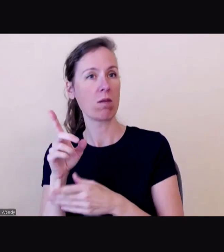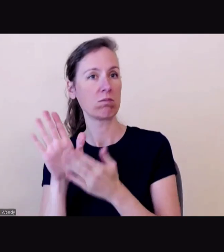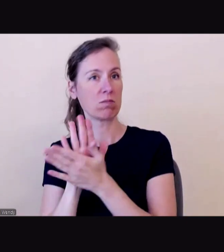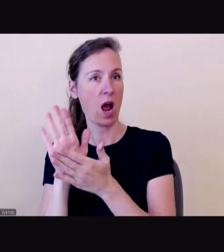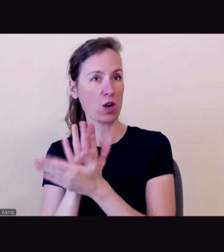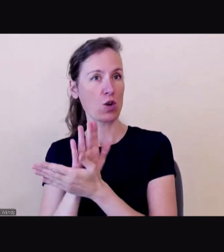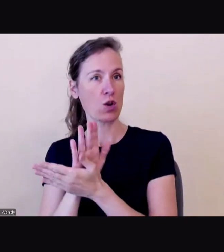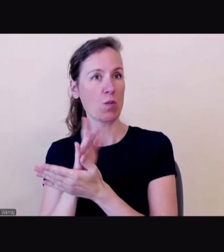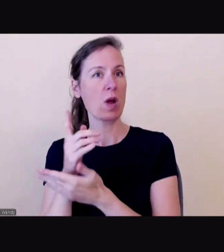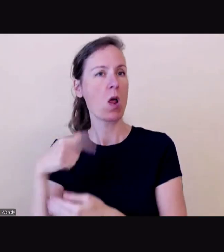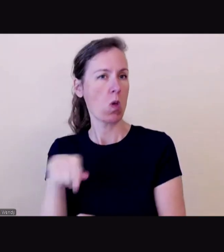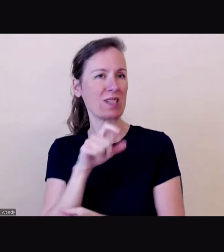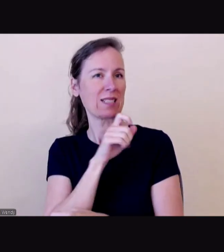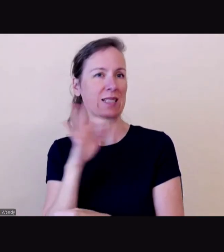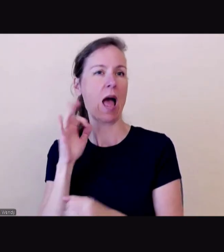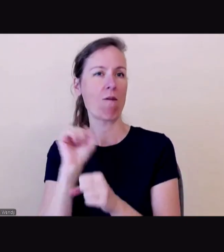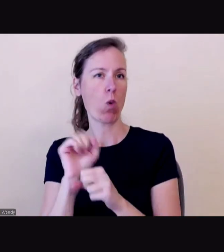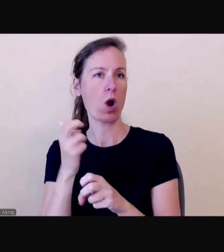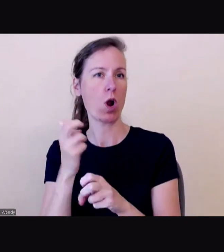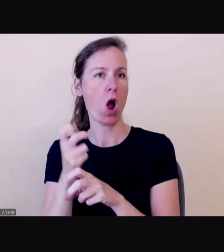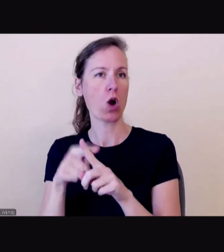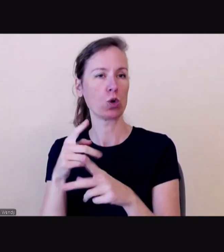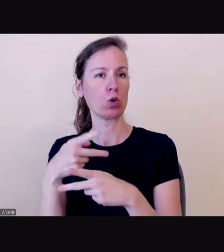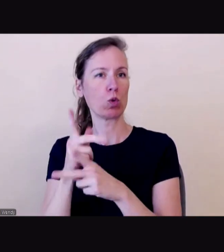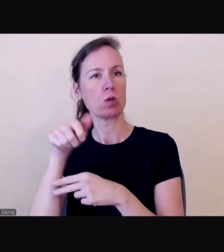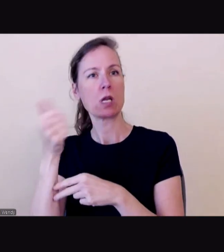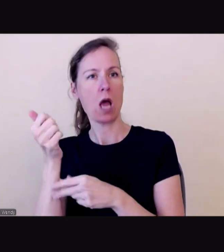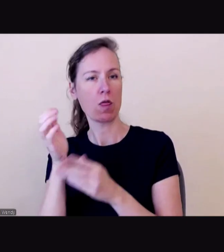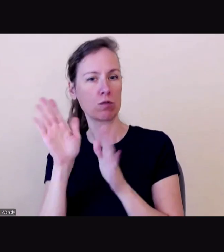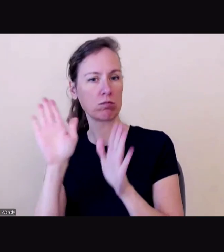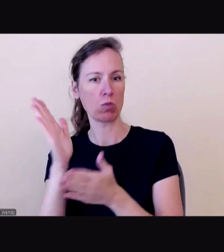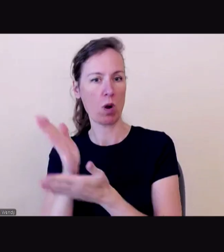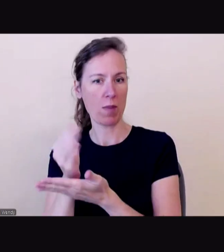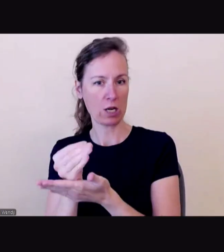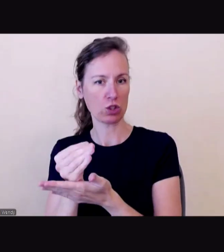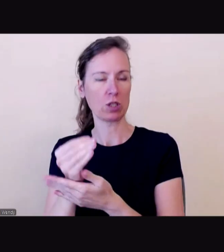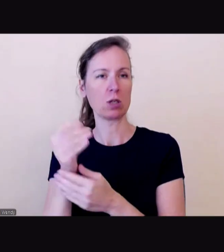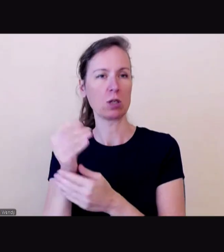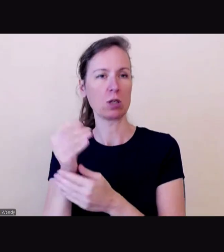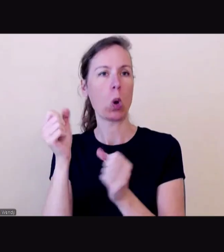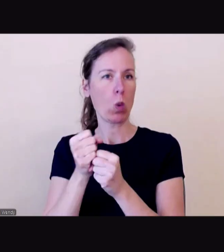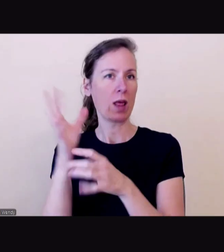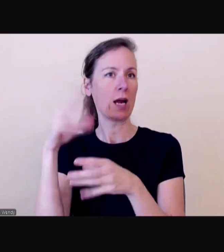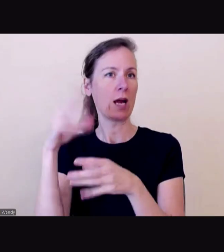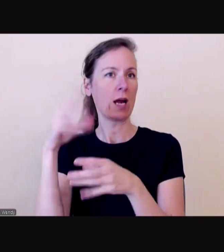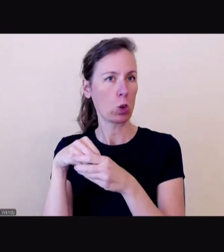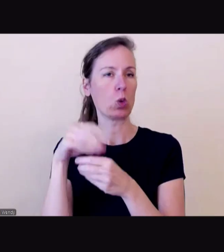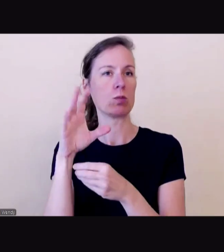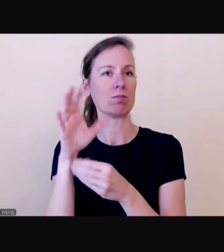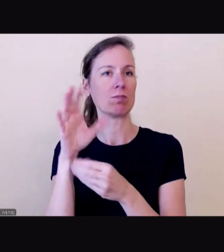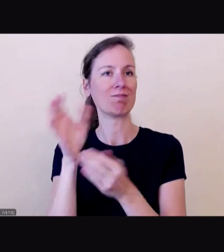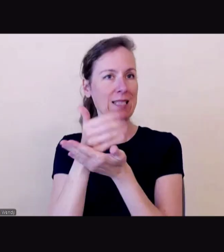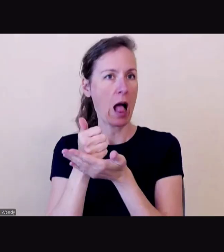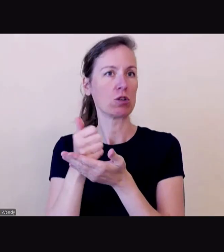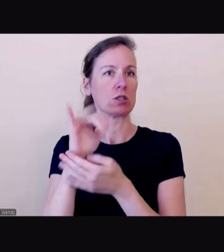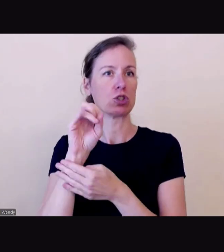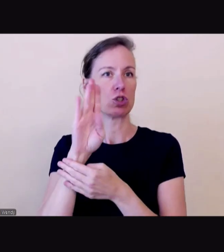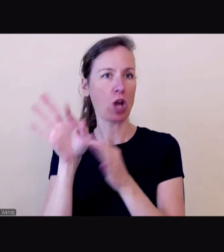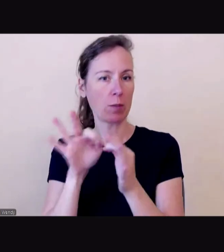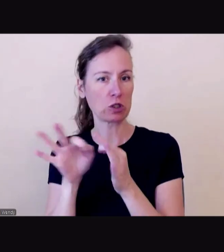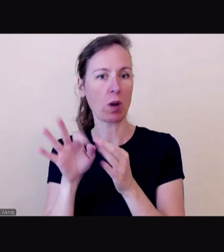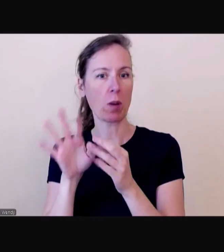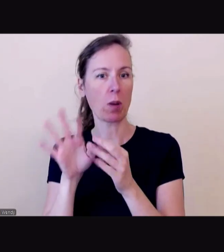another great budget. This one will have the salaries, the job descriptions, the organizational chart, and the description